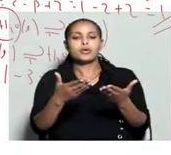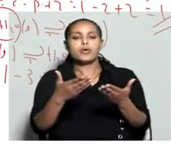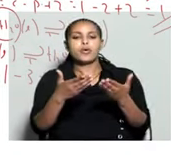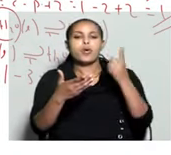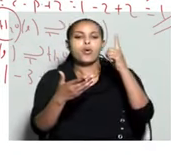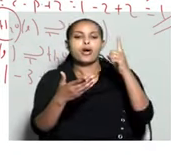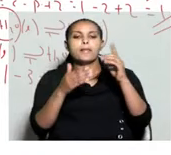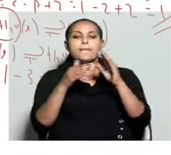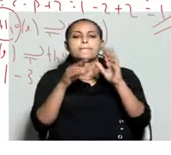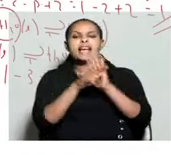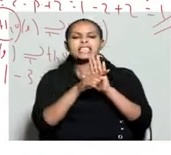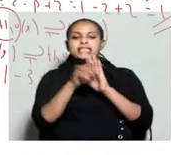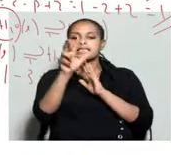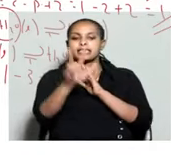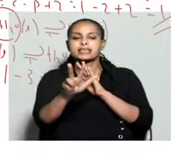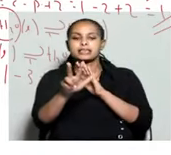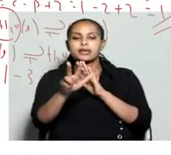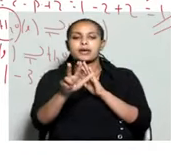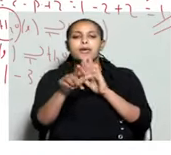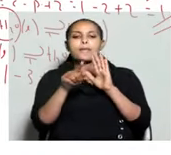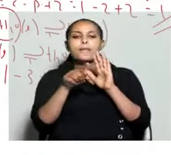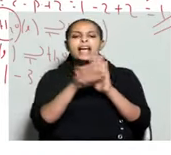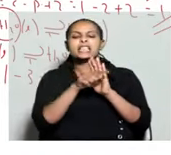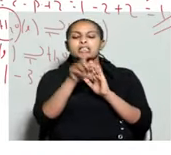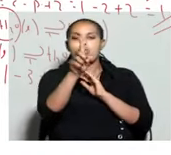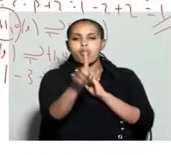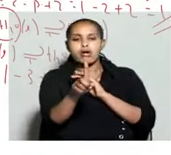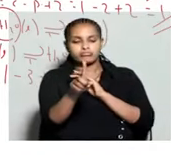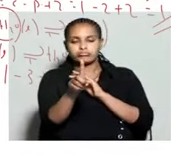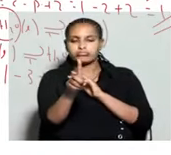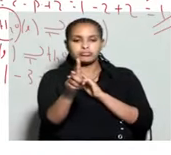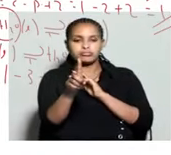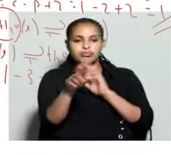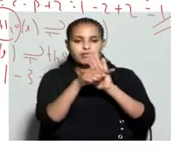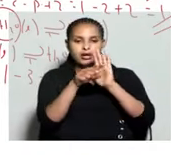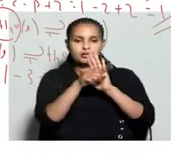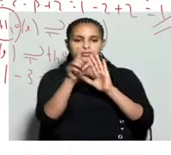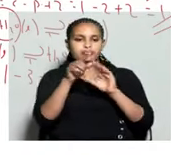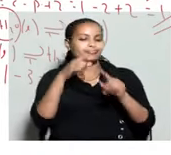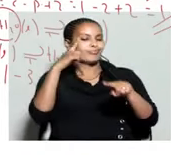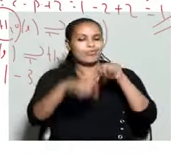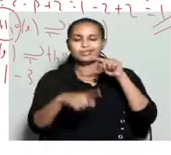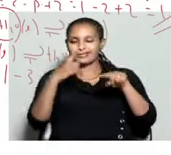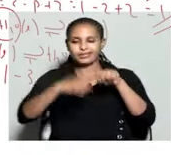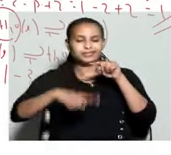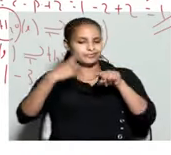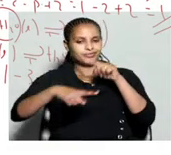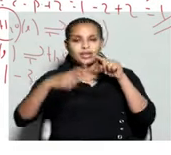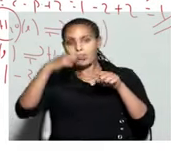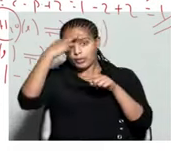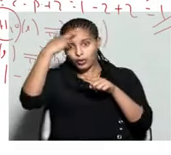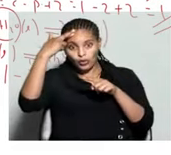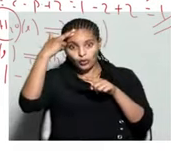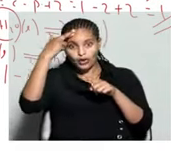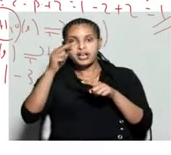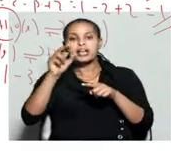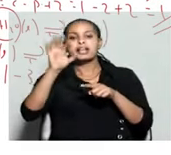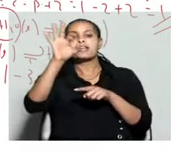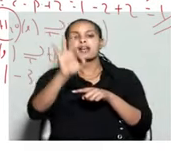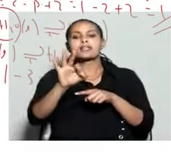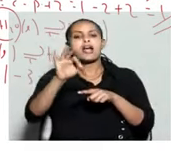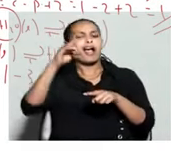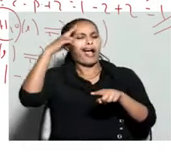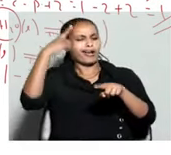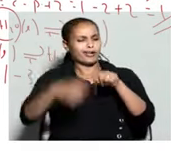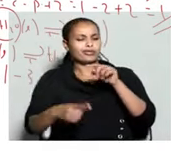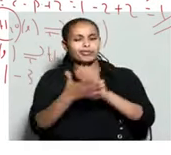4 is minus 3 plus 2 is minus 1. Is impossible because degree of freedom